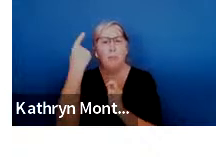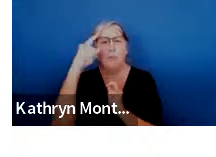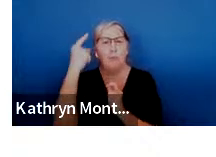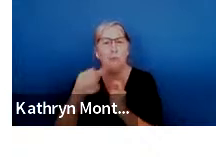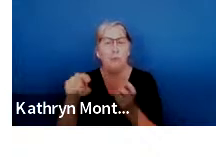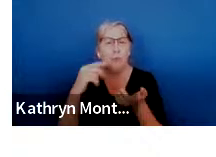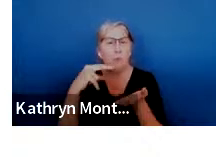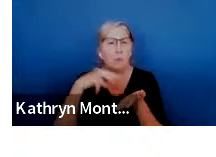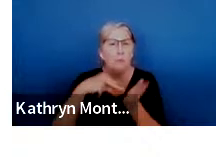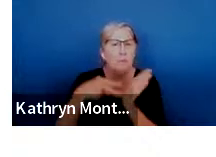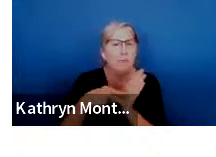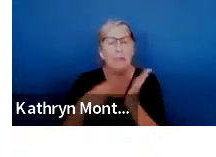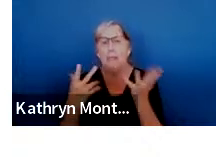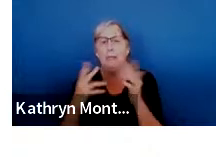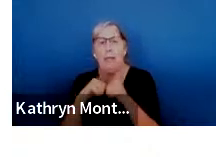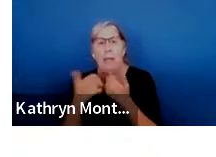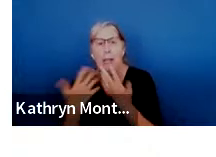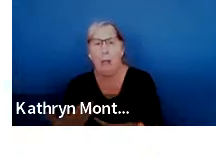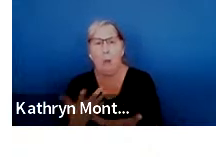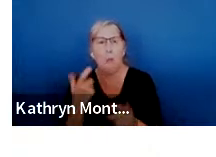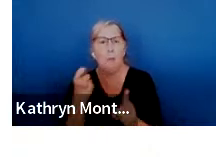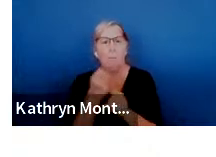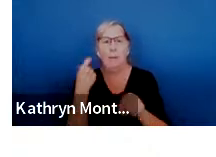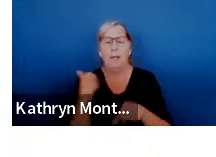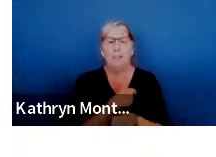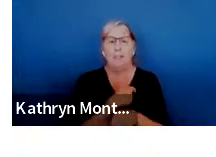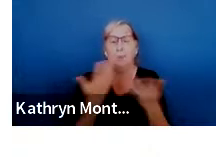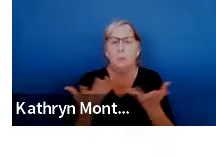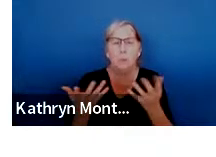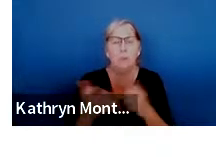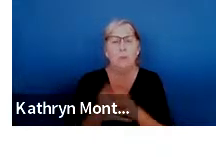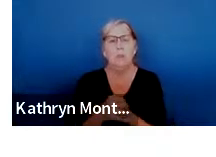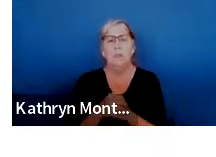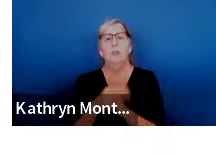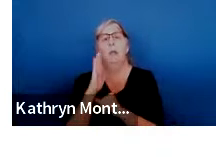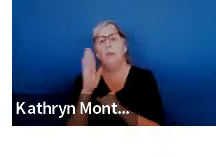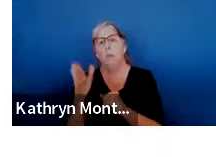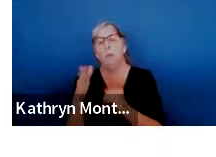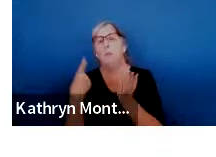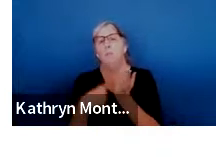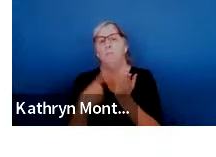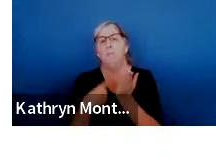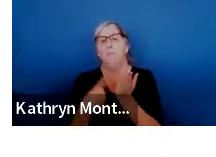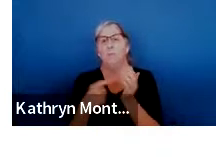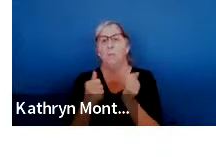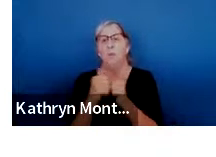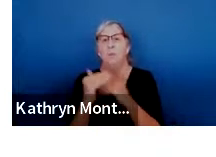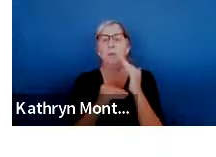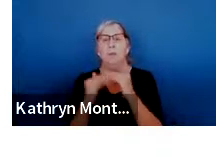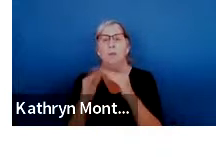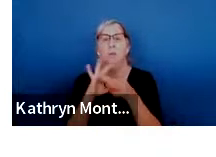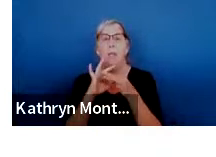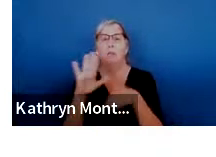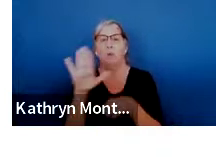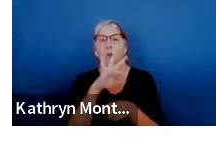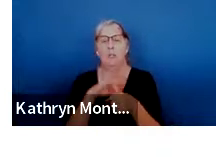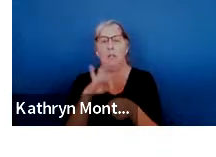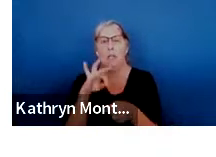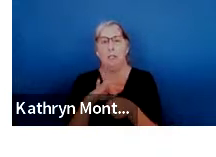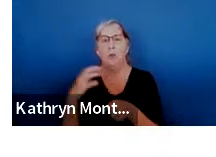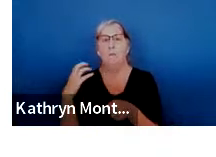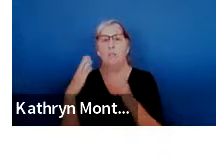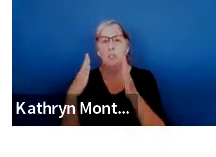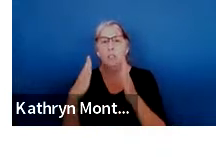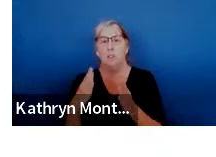does redistricting impact us. Then we'll have a panel discussion on building relationships with your elected officials. Then